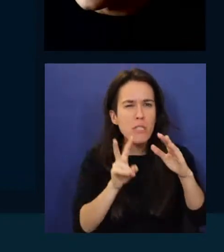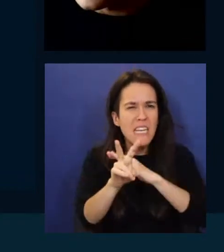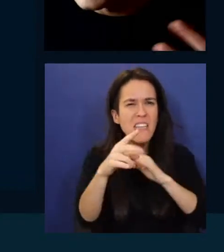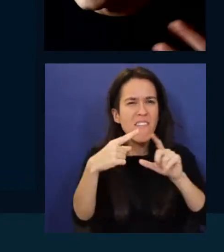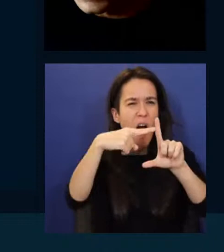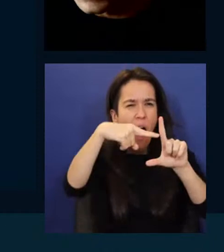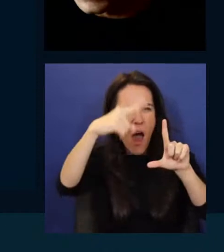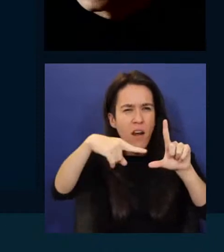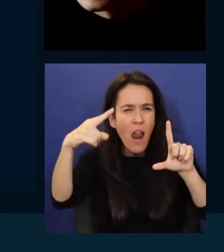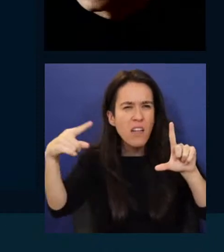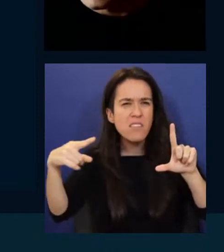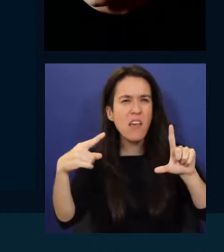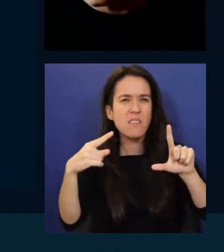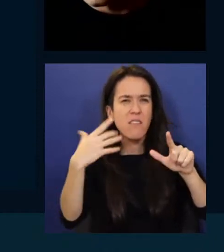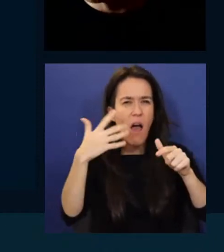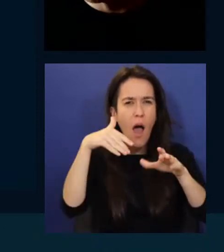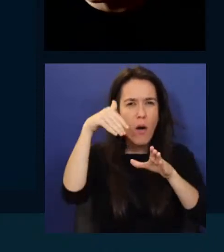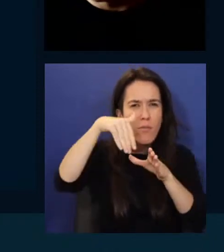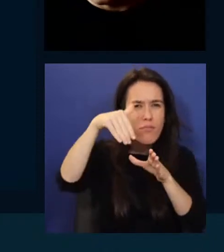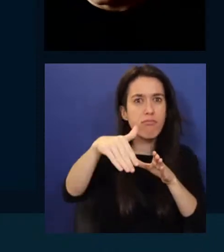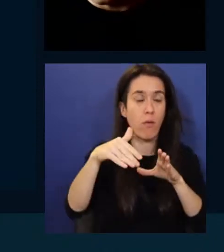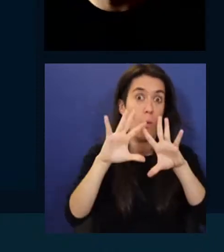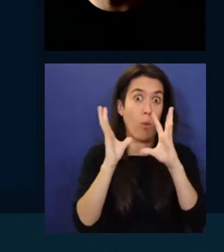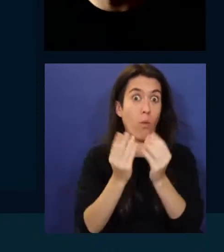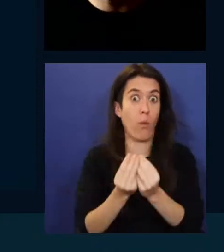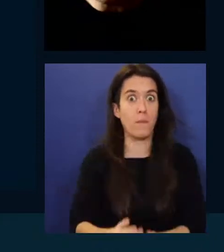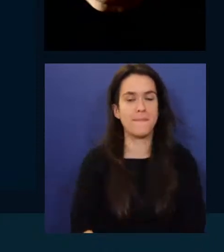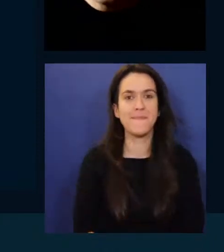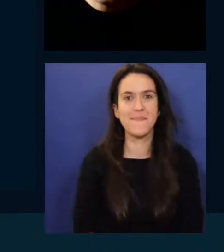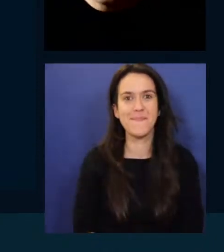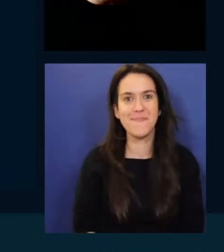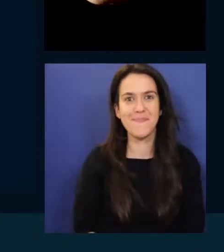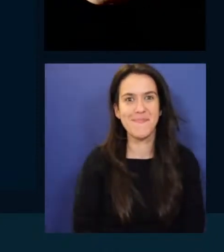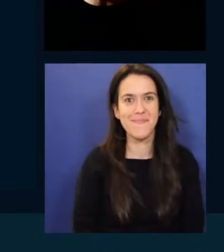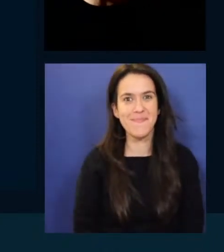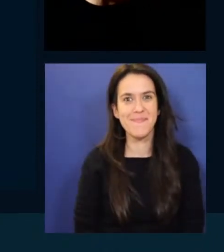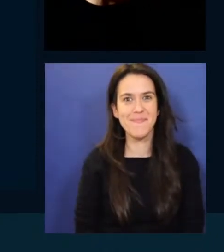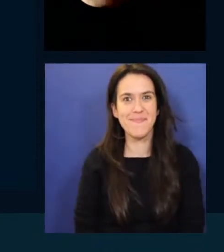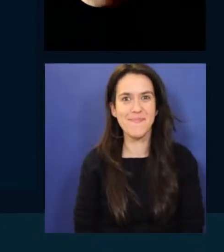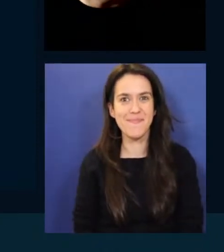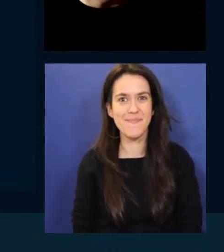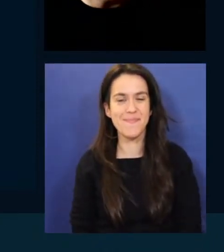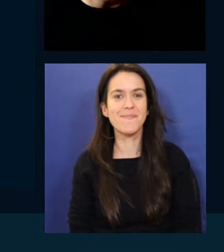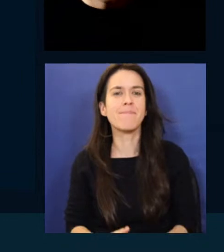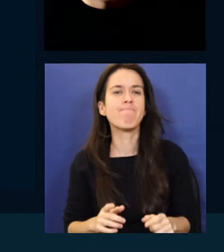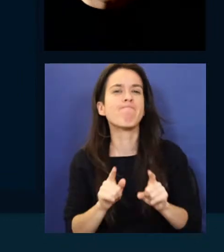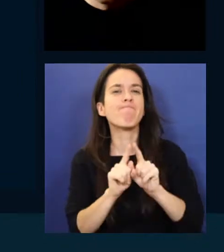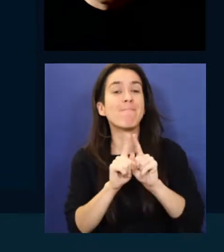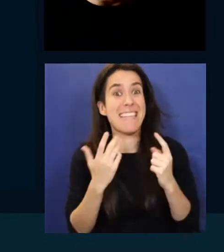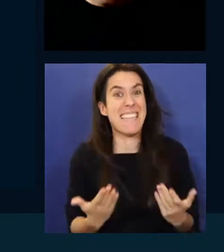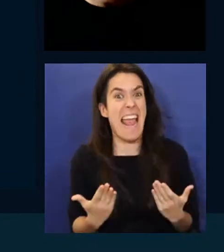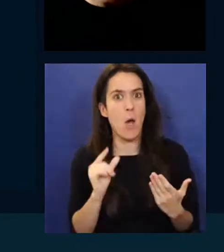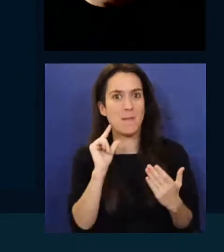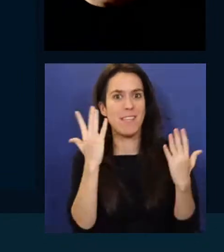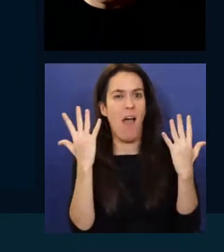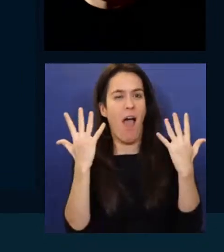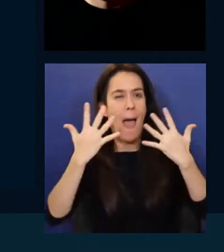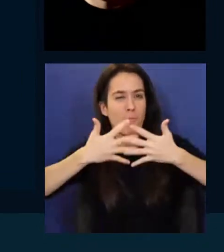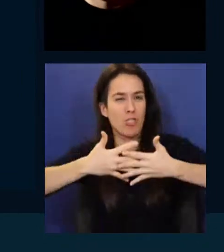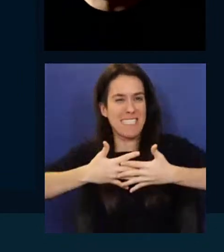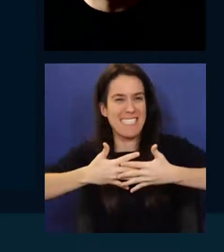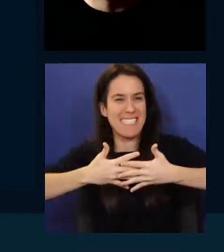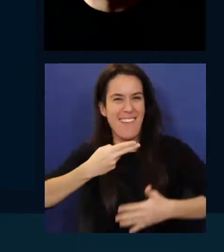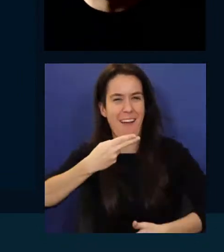inside of Power BI as well. Now, when I sort of come to hybrid, right, this is an area which, hopefully many